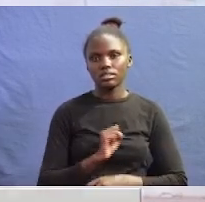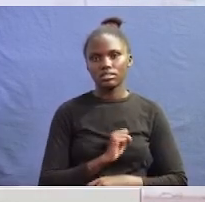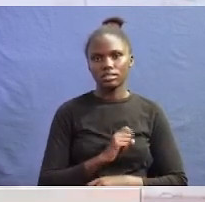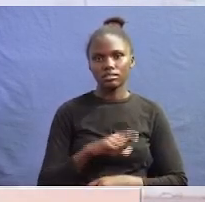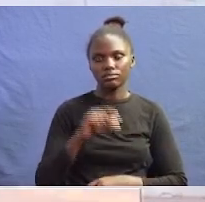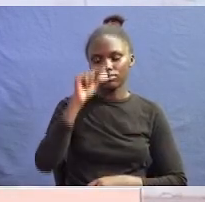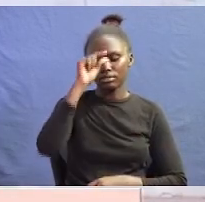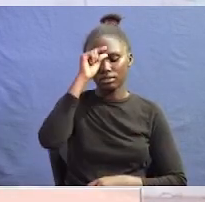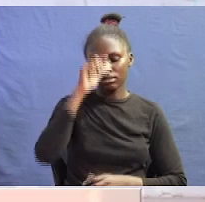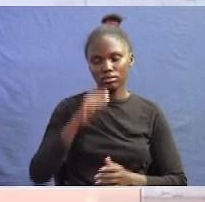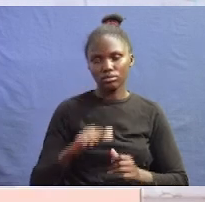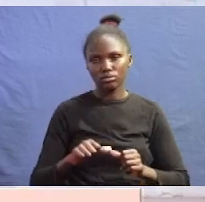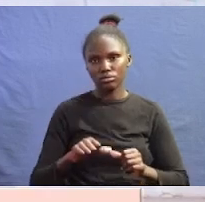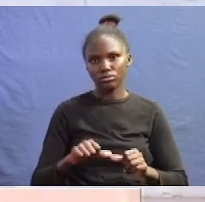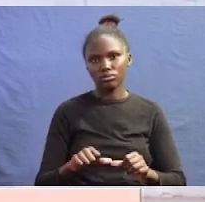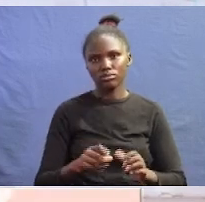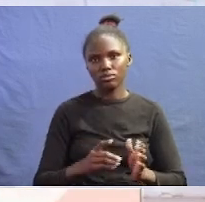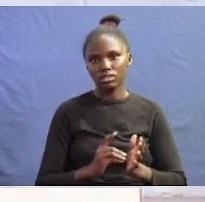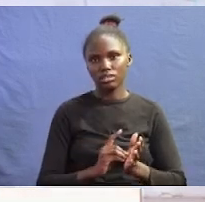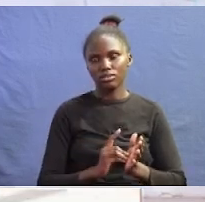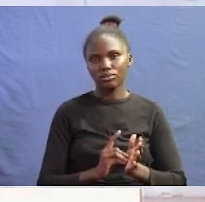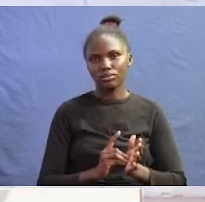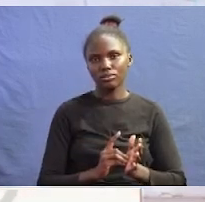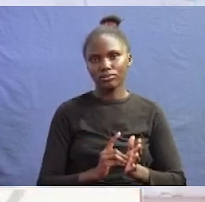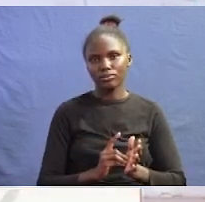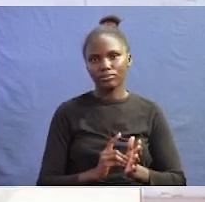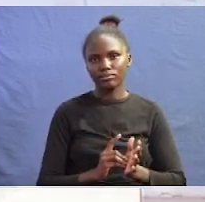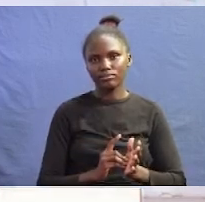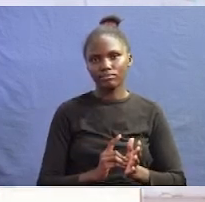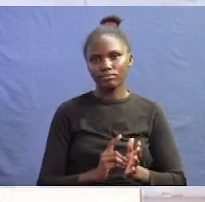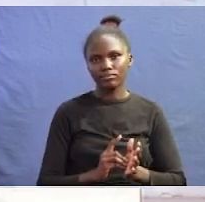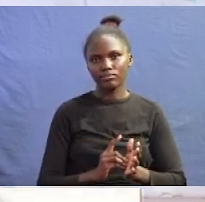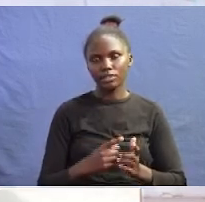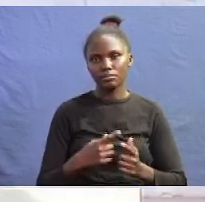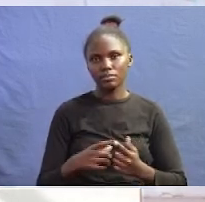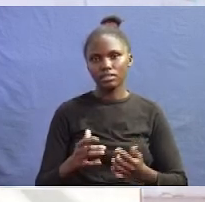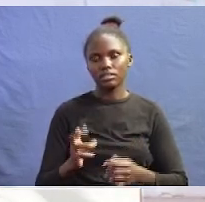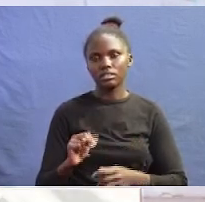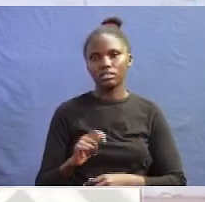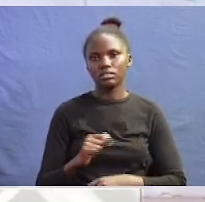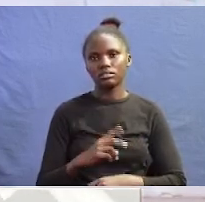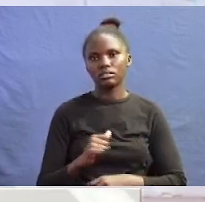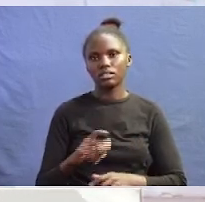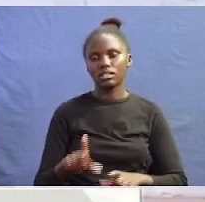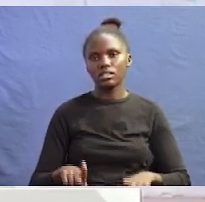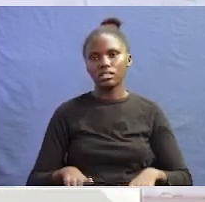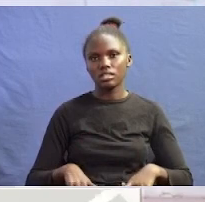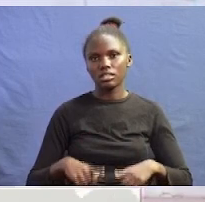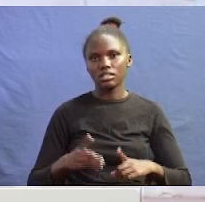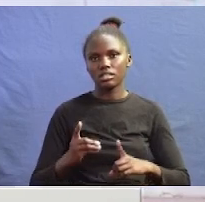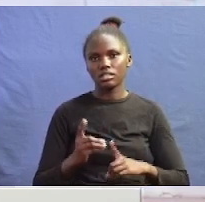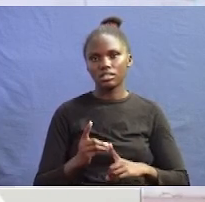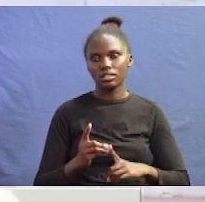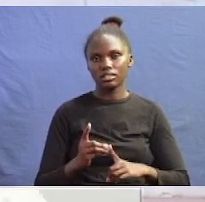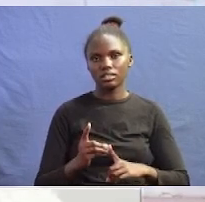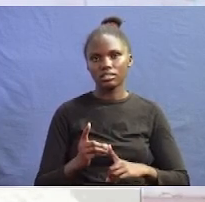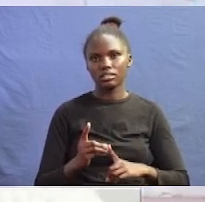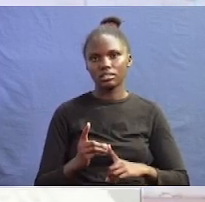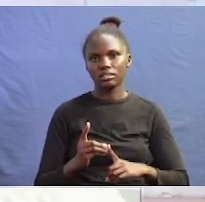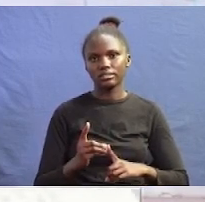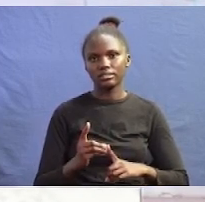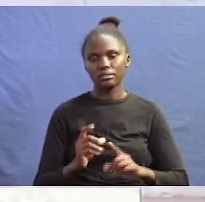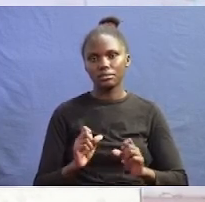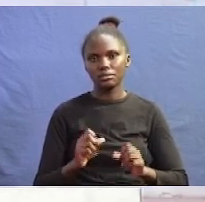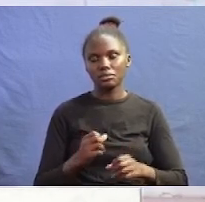governor to be shown the door. However, Abdi Guyo will leave another day to actually enjoy